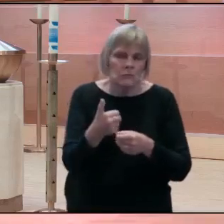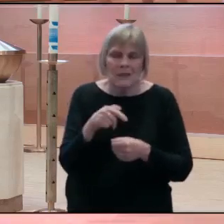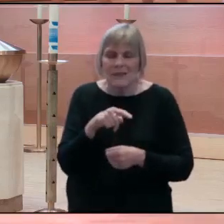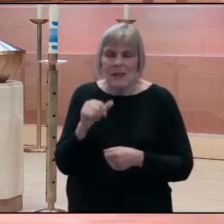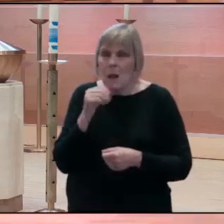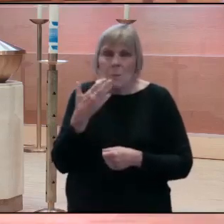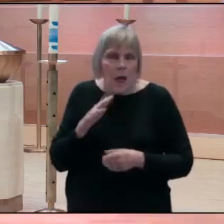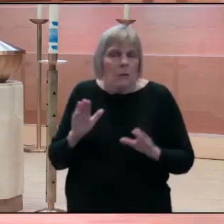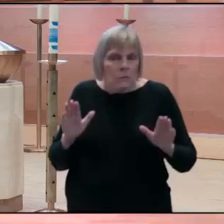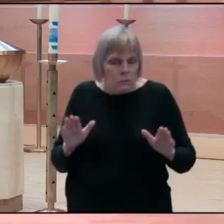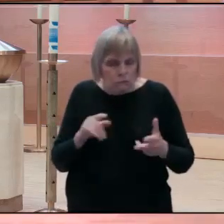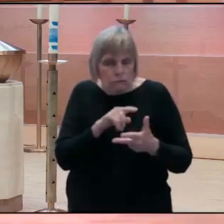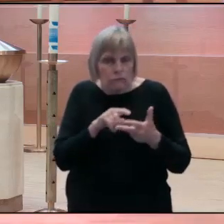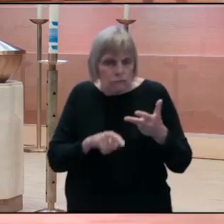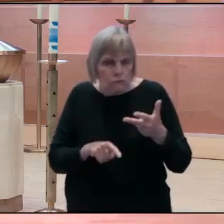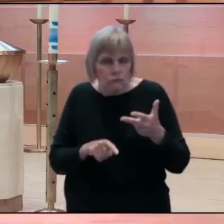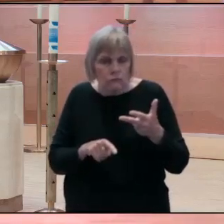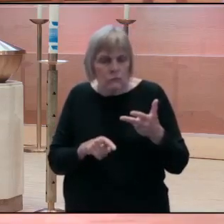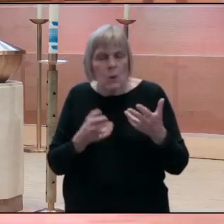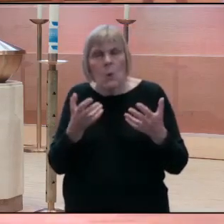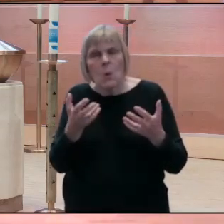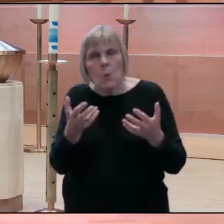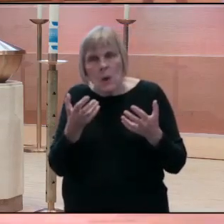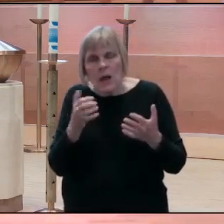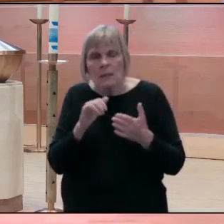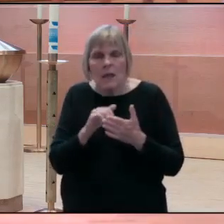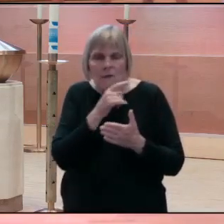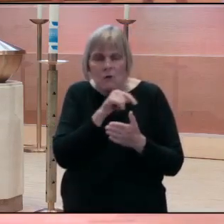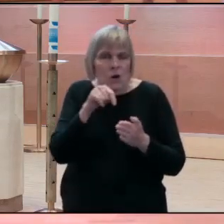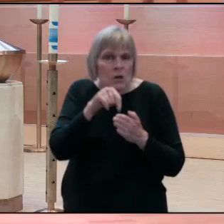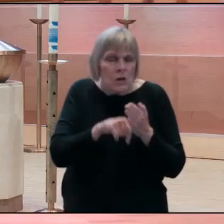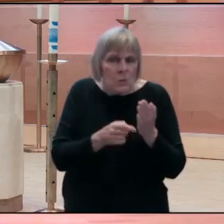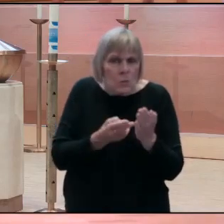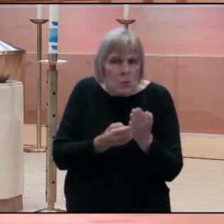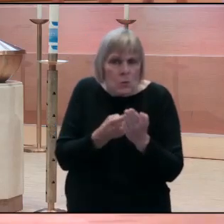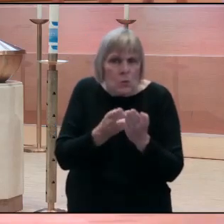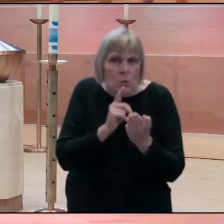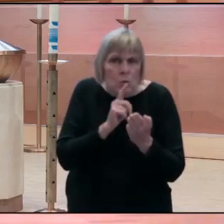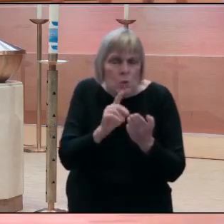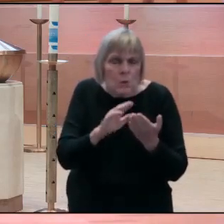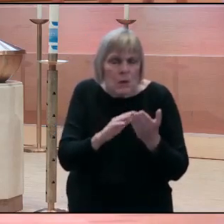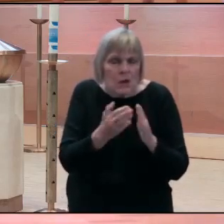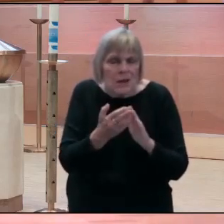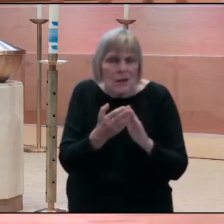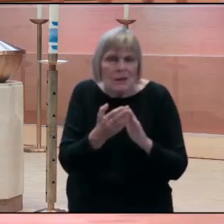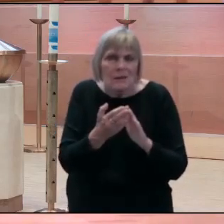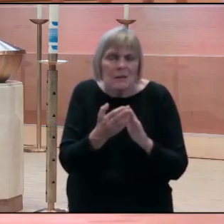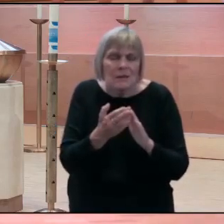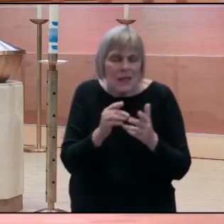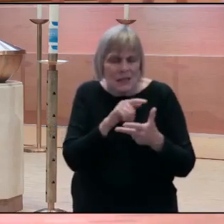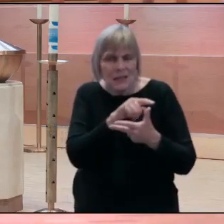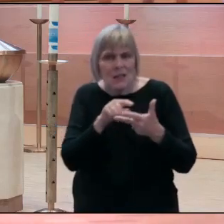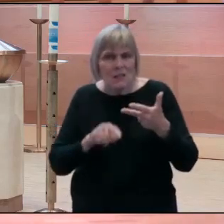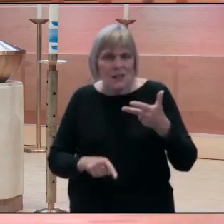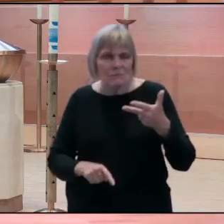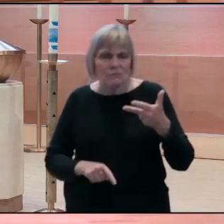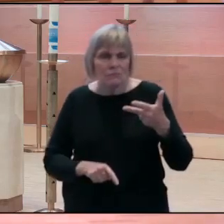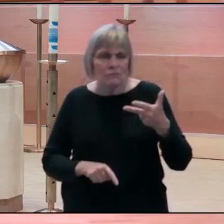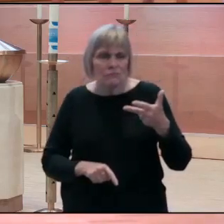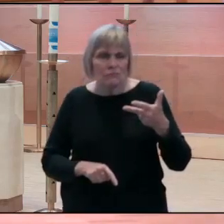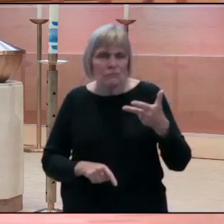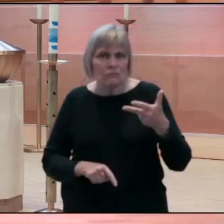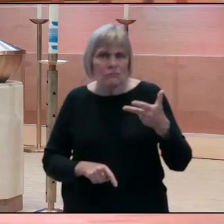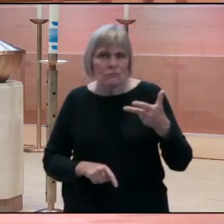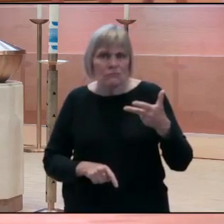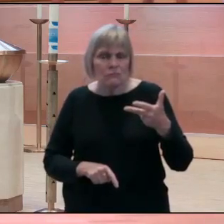these things are bad in and of themselves, if you're looking to that for deep, true community, the reality is all these things are they use you